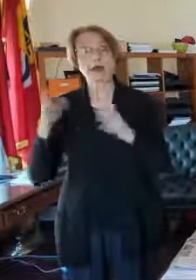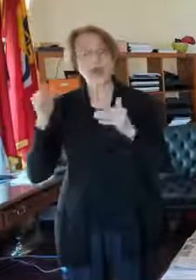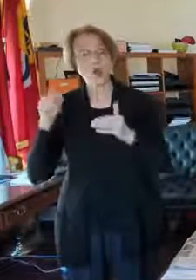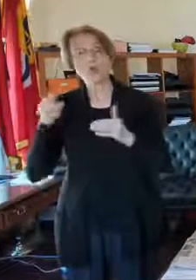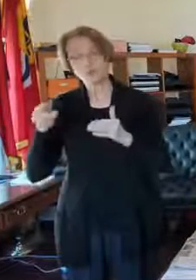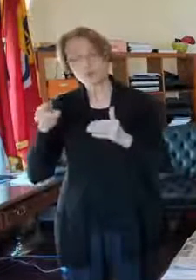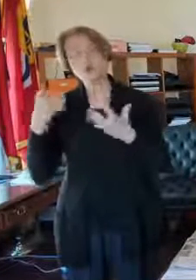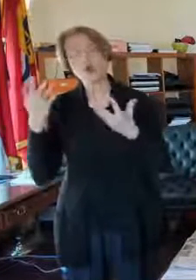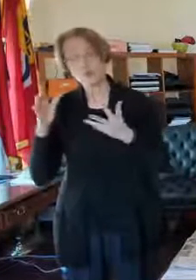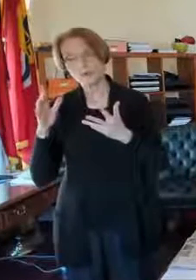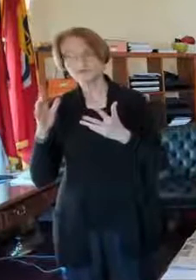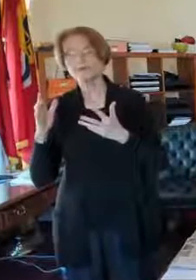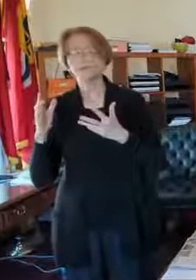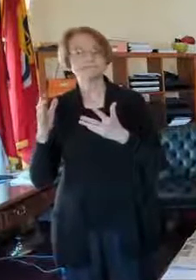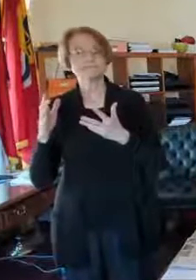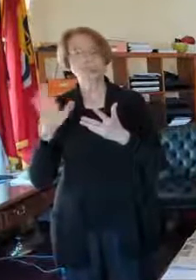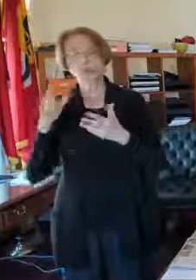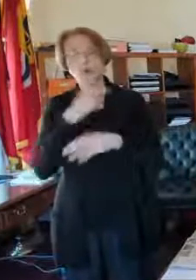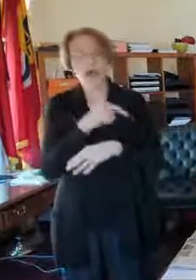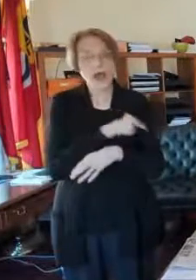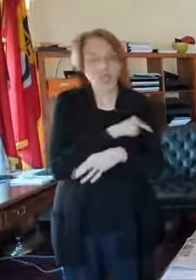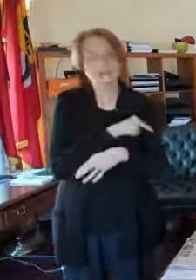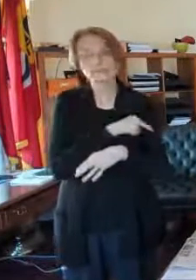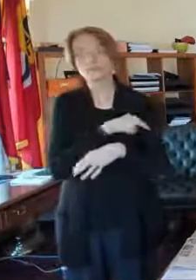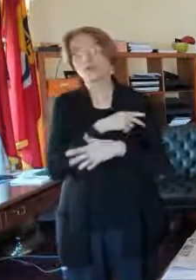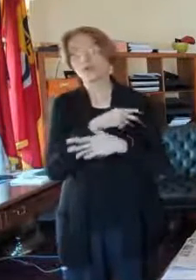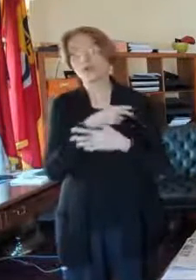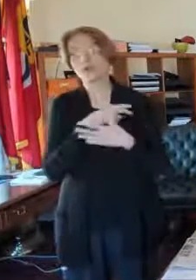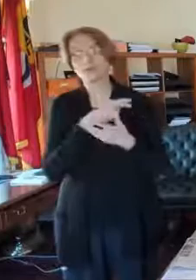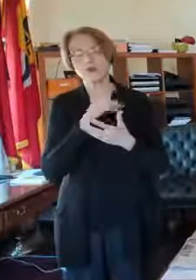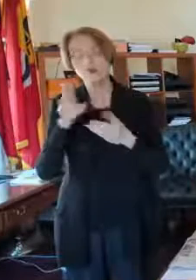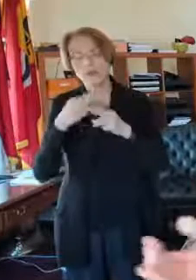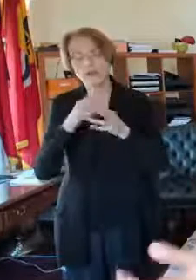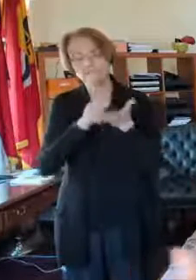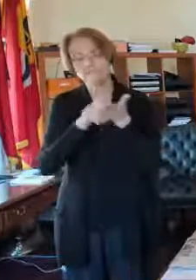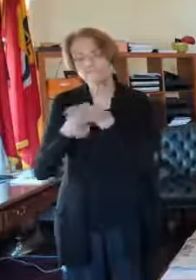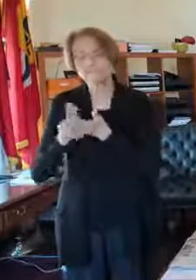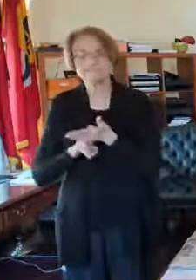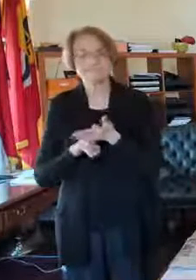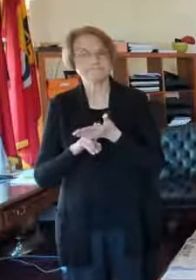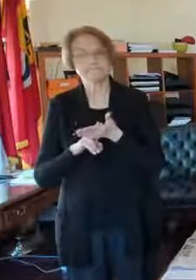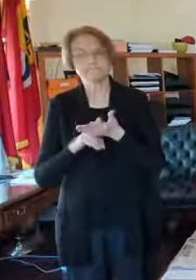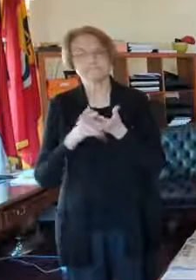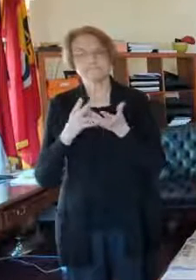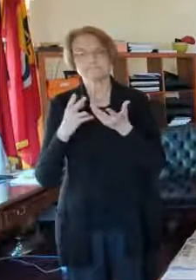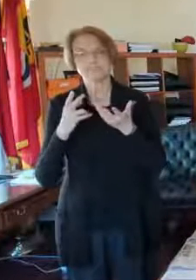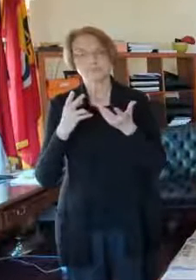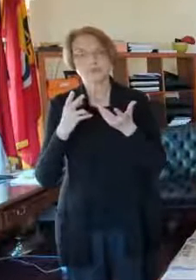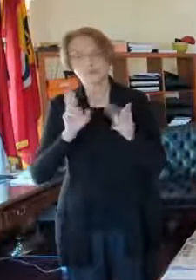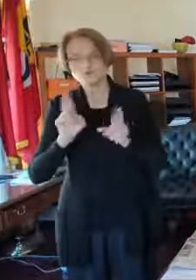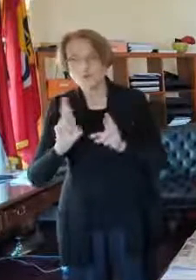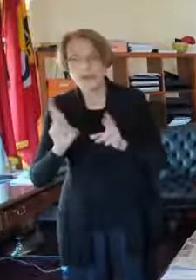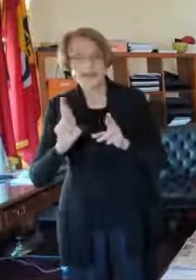your hospital system or multiple hospital systems so that when they have vaccine,